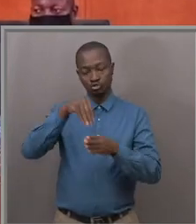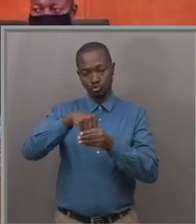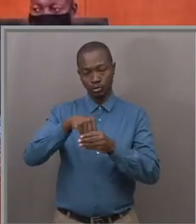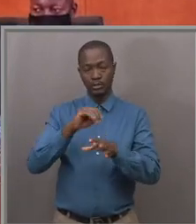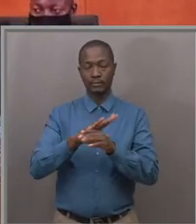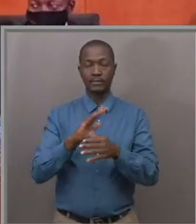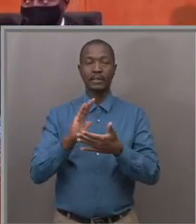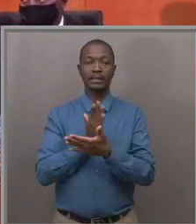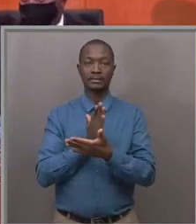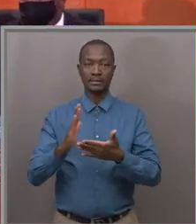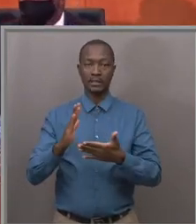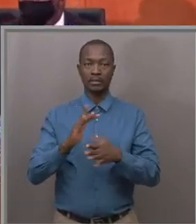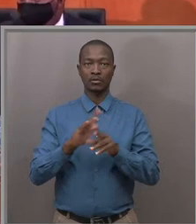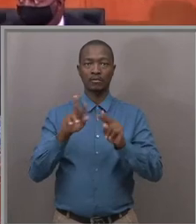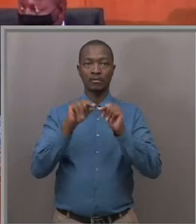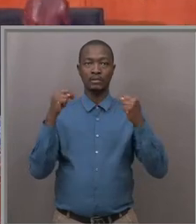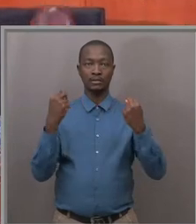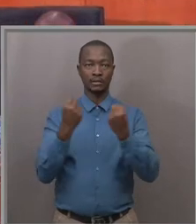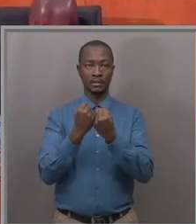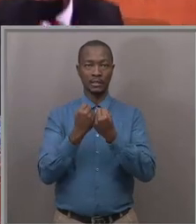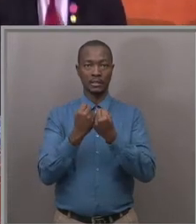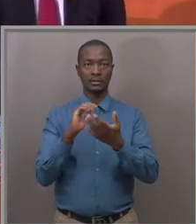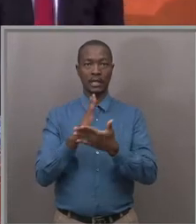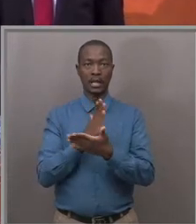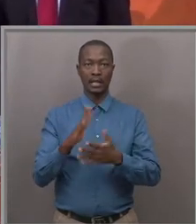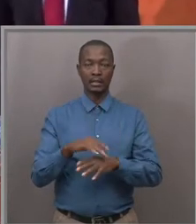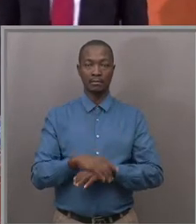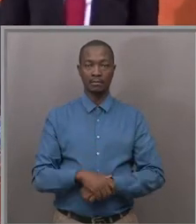of the national anthem and the EU anthem?